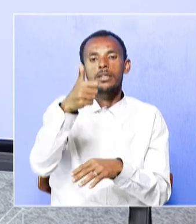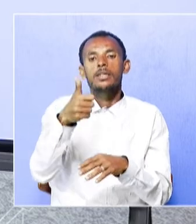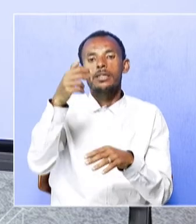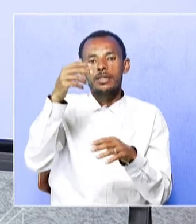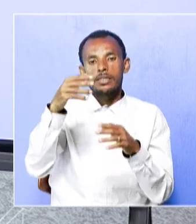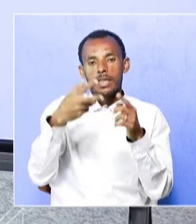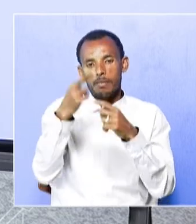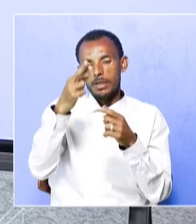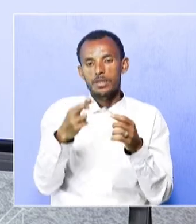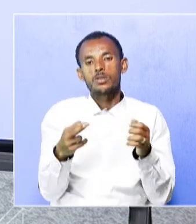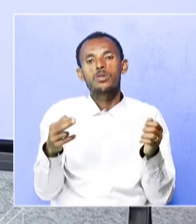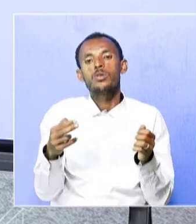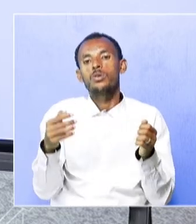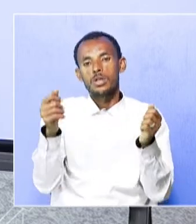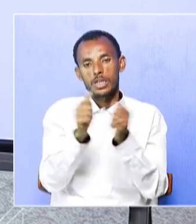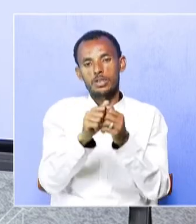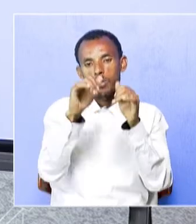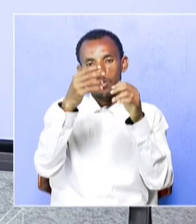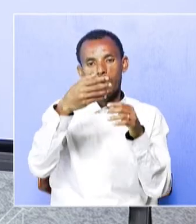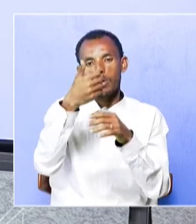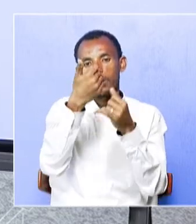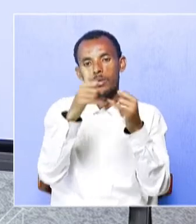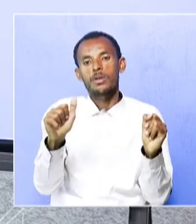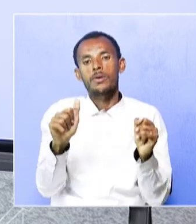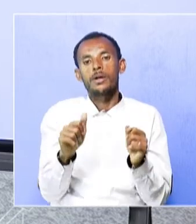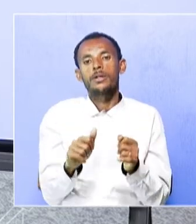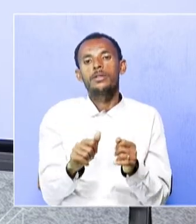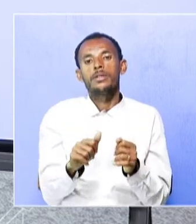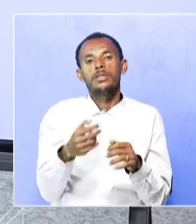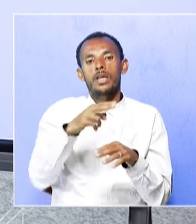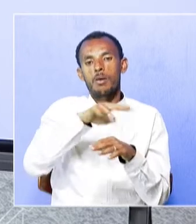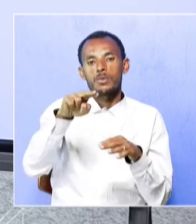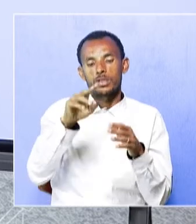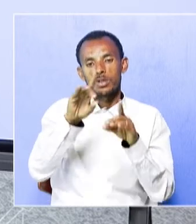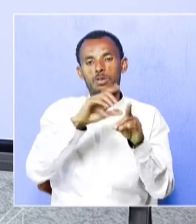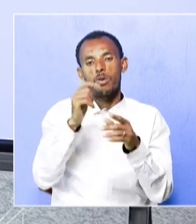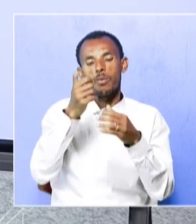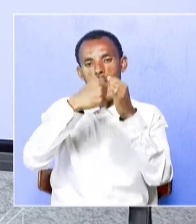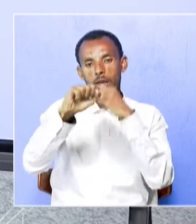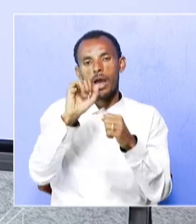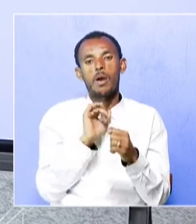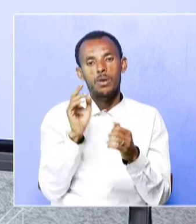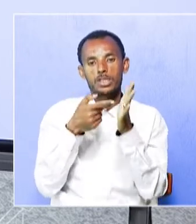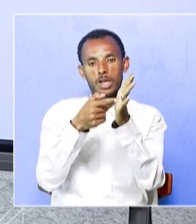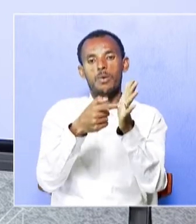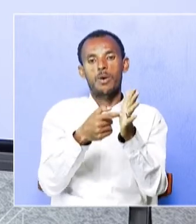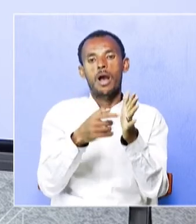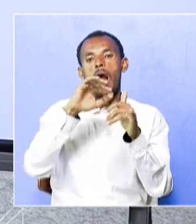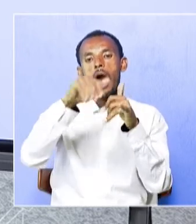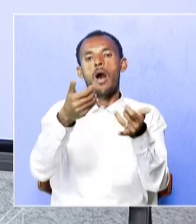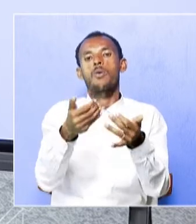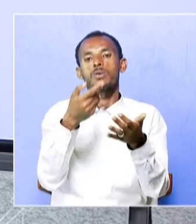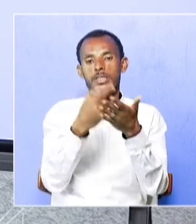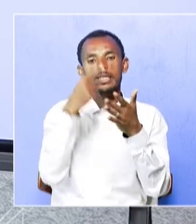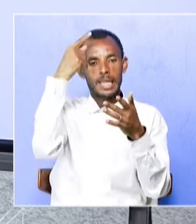segment into which the altitude divides the hypotenuse. Okay, don't worry, I will show you how